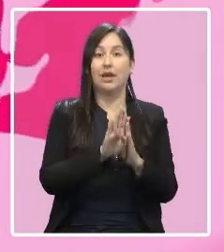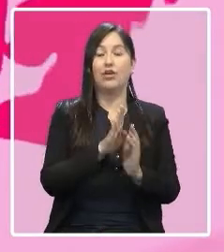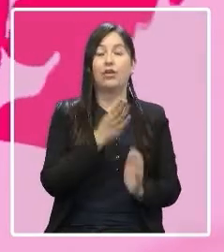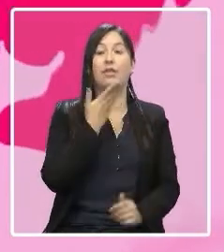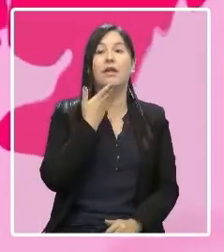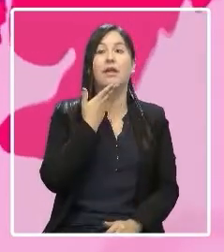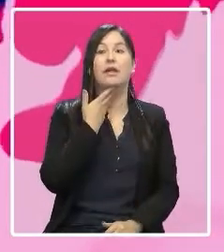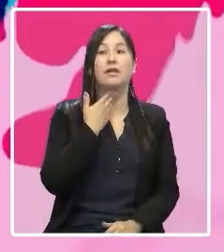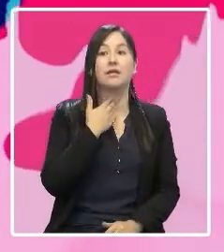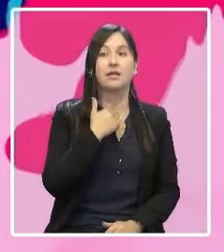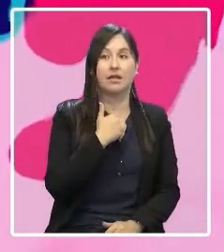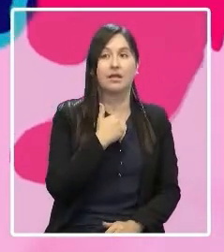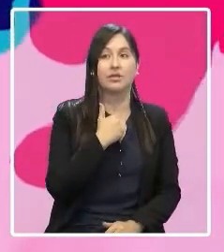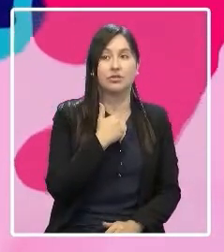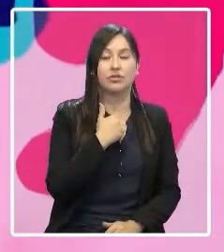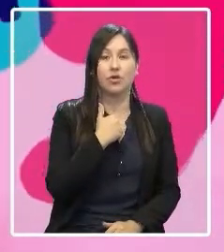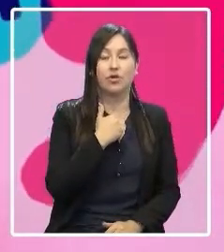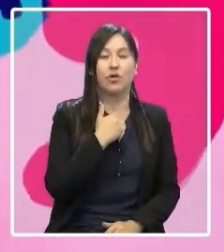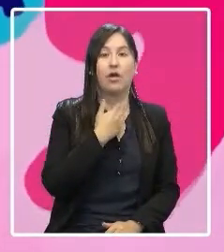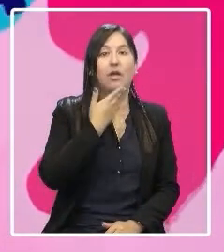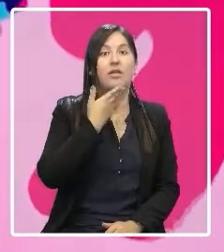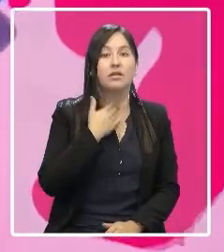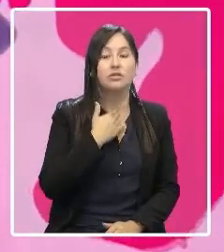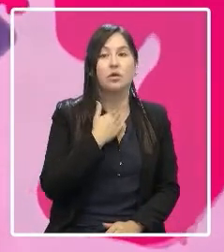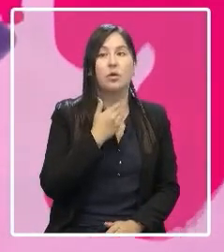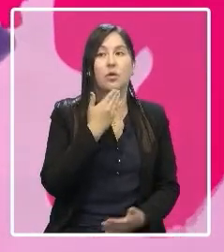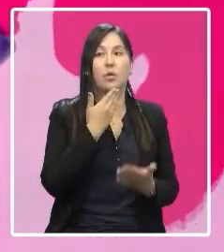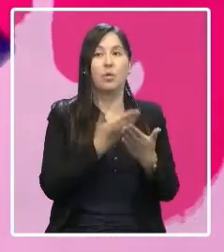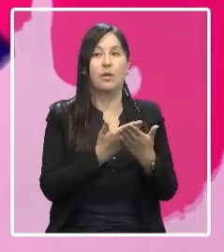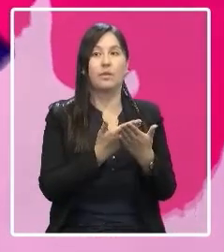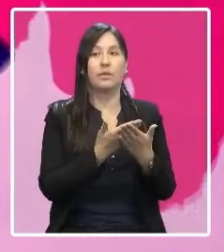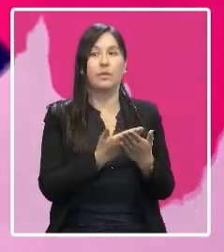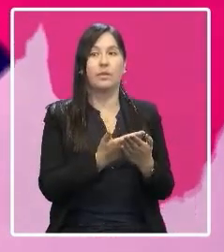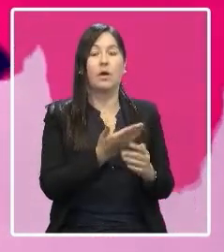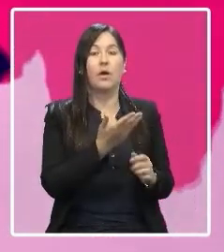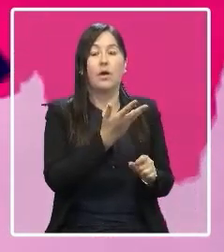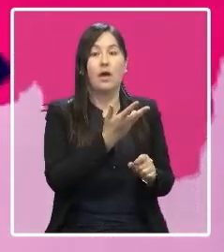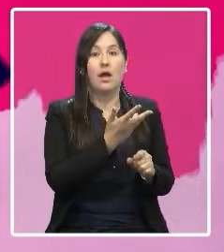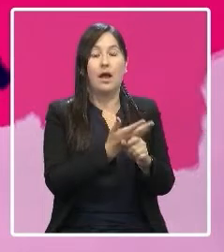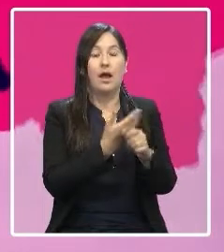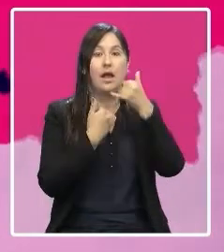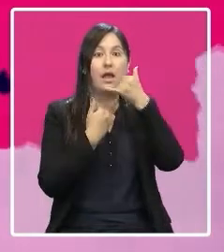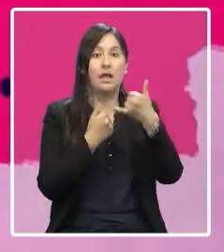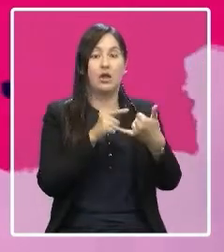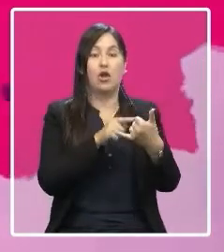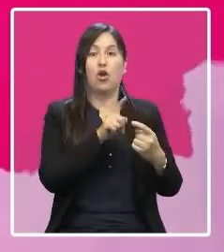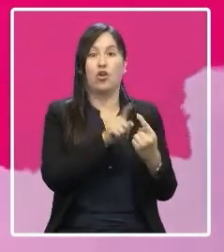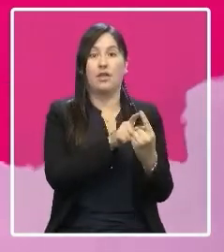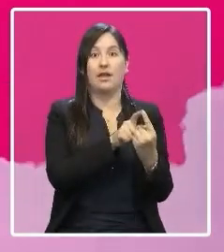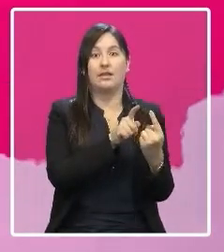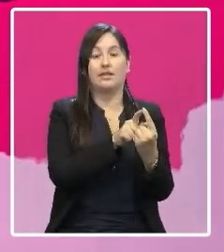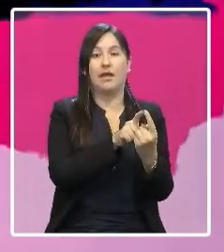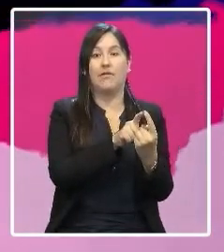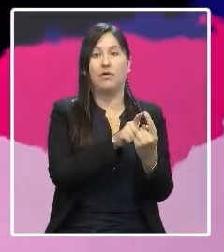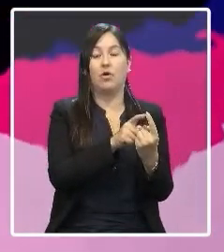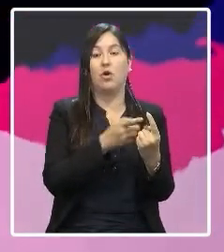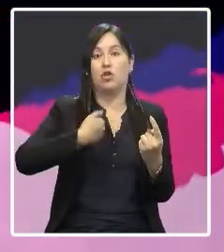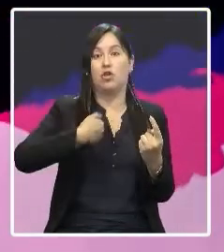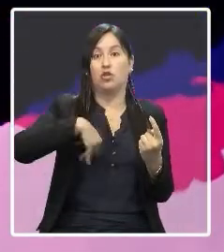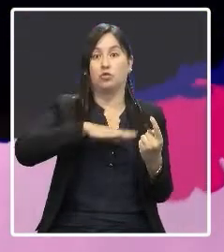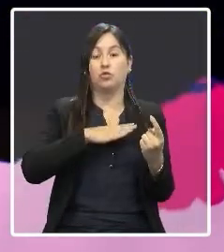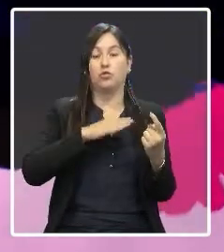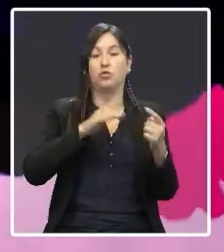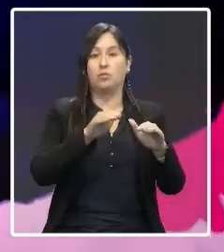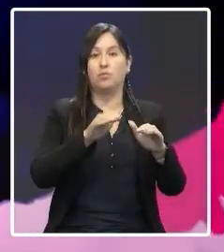we lower our emotional guard, and we actually, if you like, we become more of ourselves, because when you're online, there is kind of